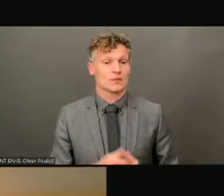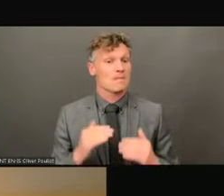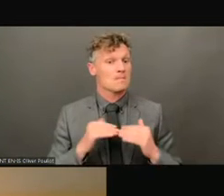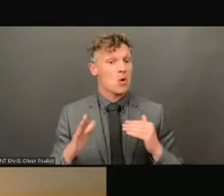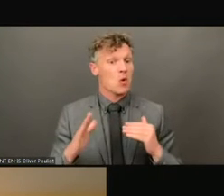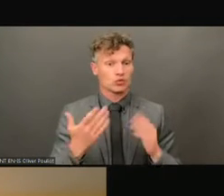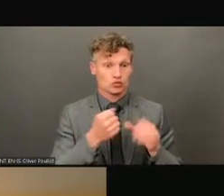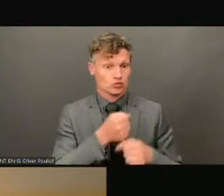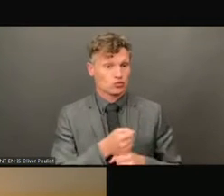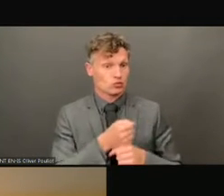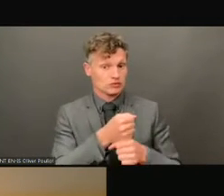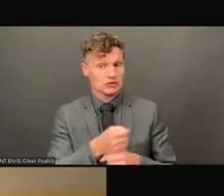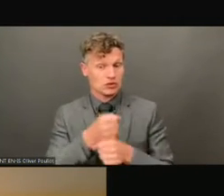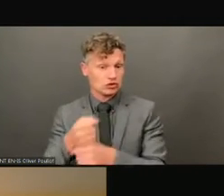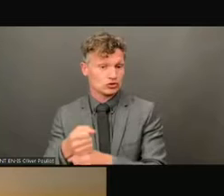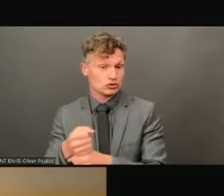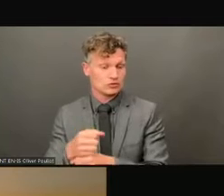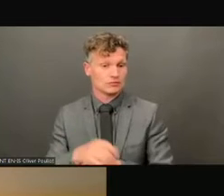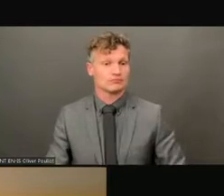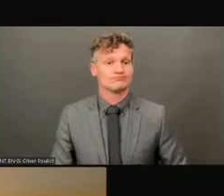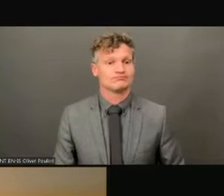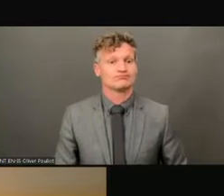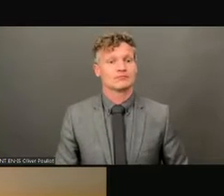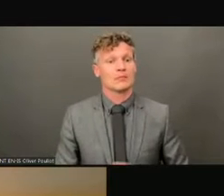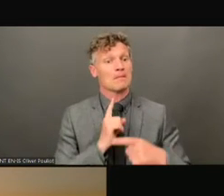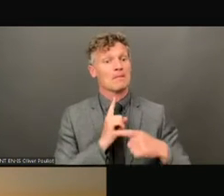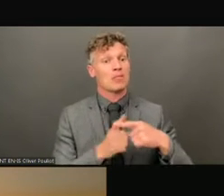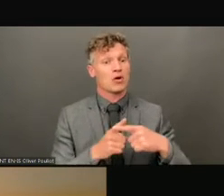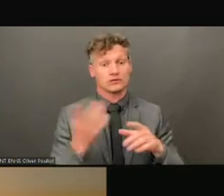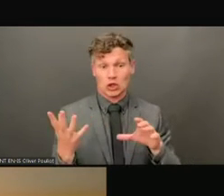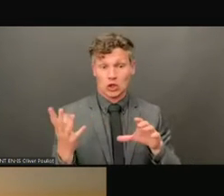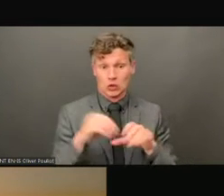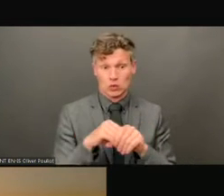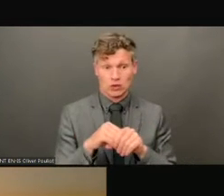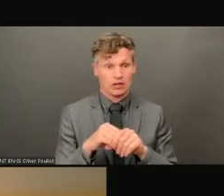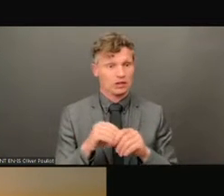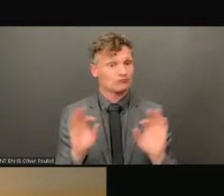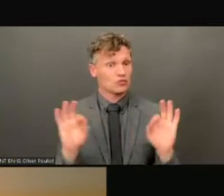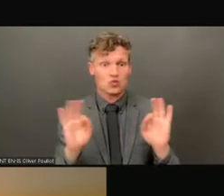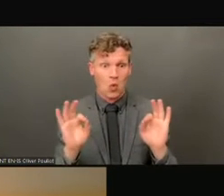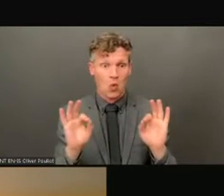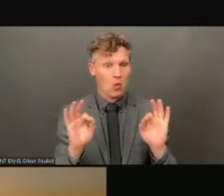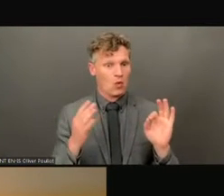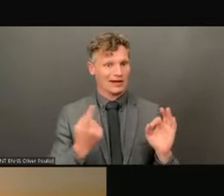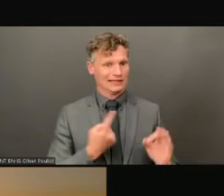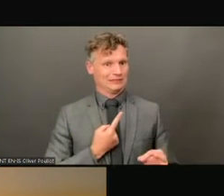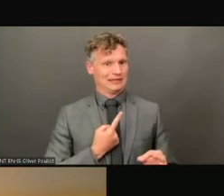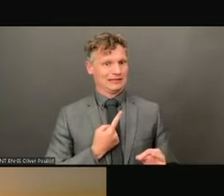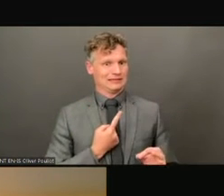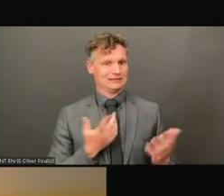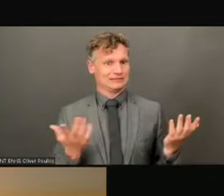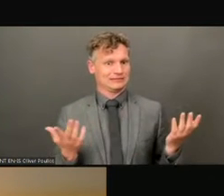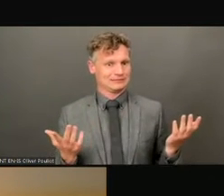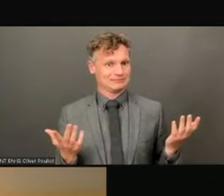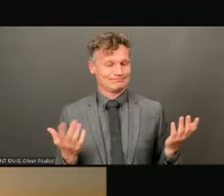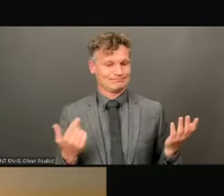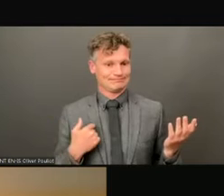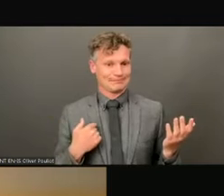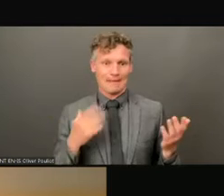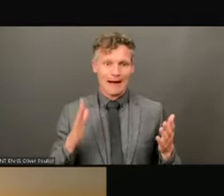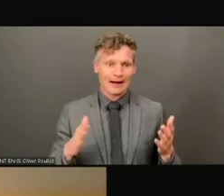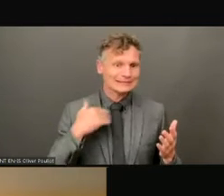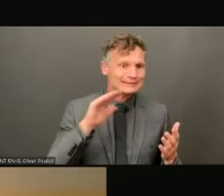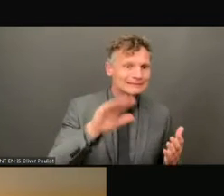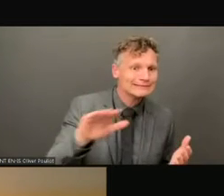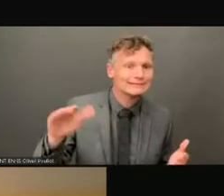and those are also including the loss of autonomy and independence. All these barriers needs to